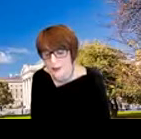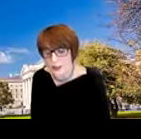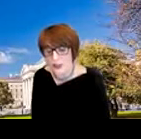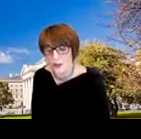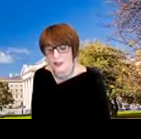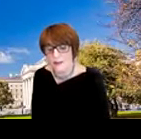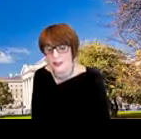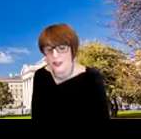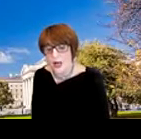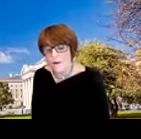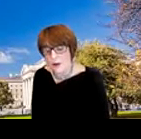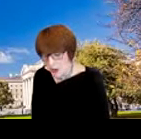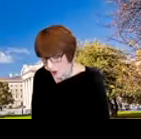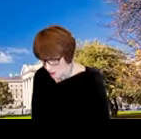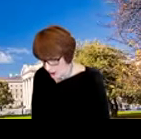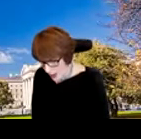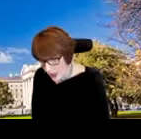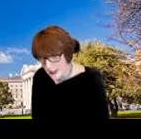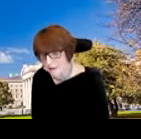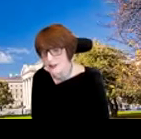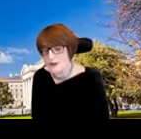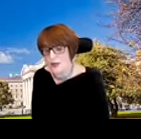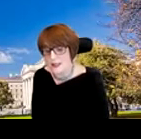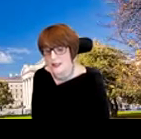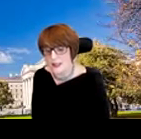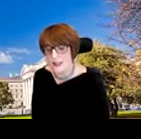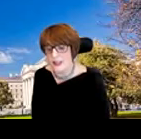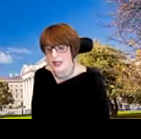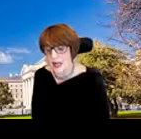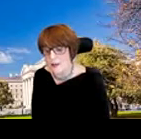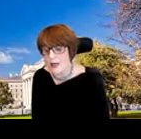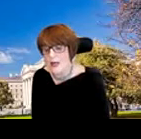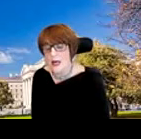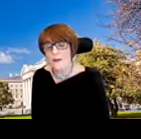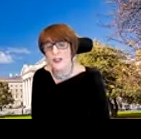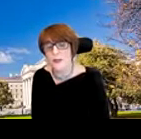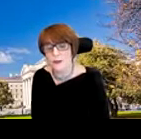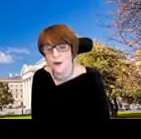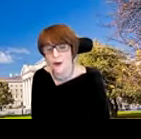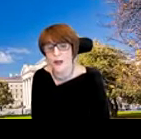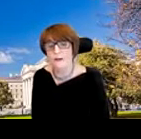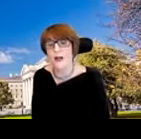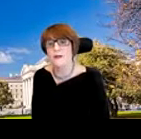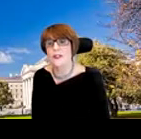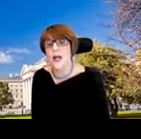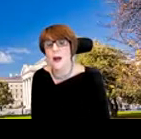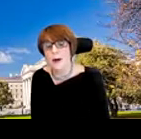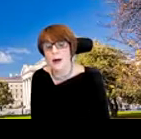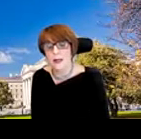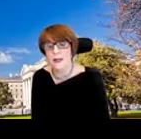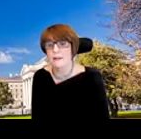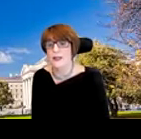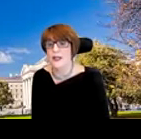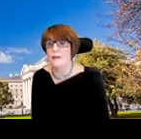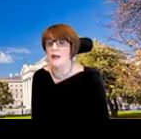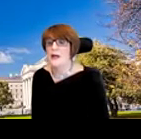with intellectual disability very often have high levels of stress and anxiety anyway, and this was further confounded by